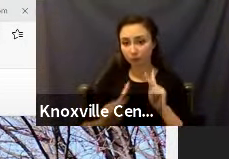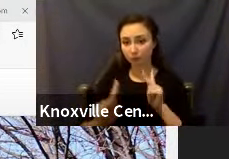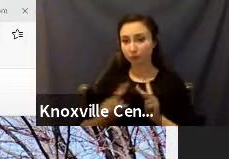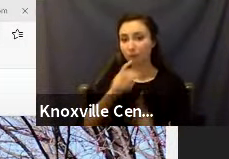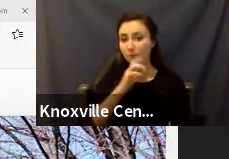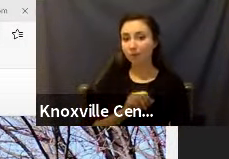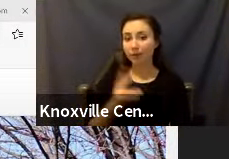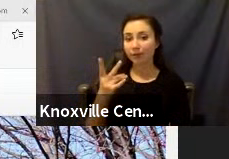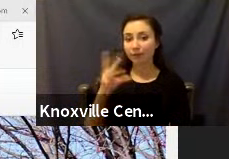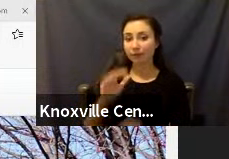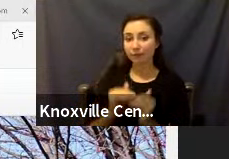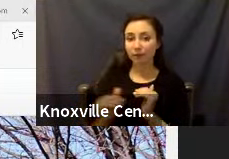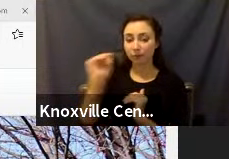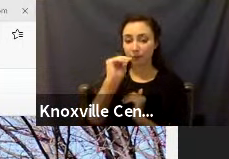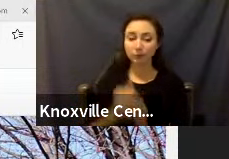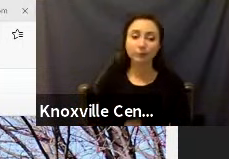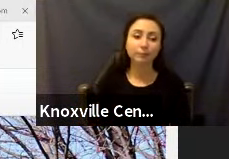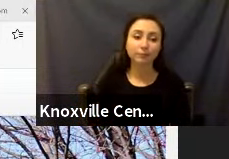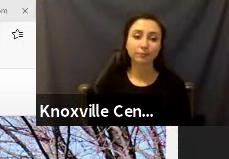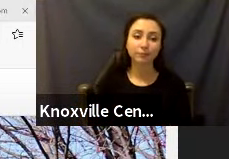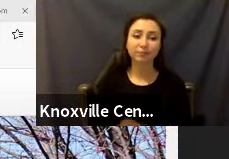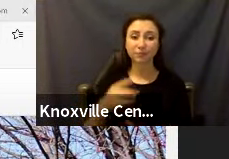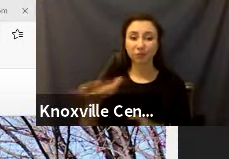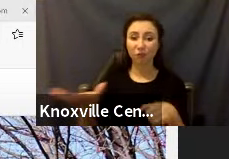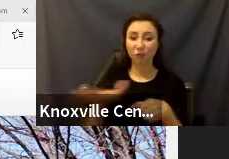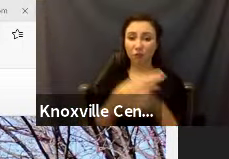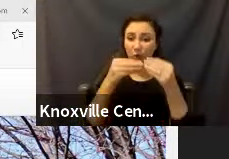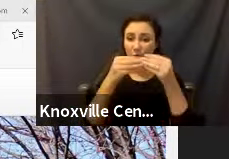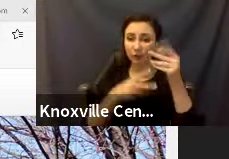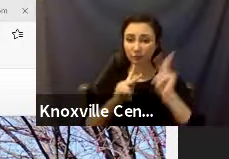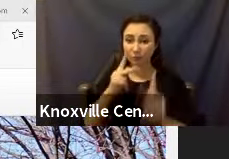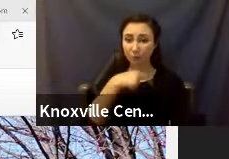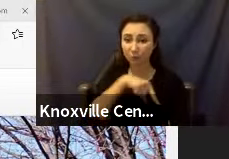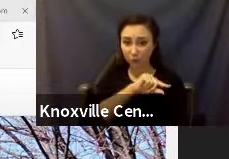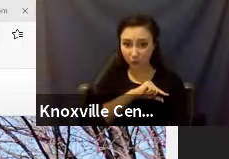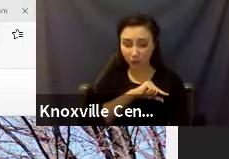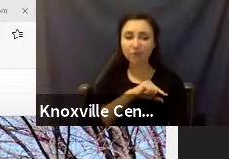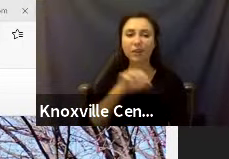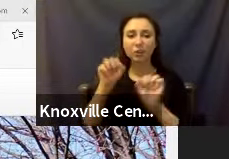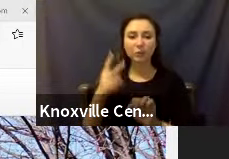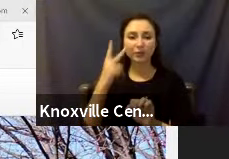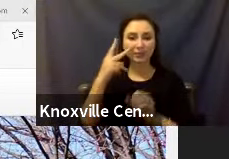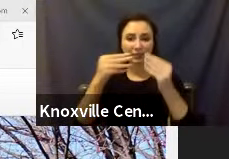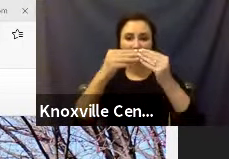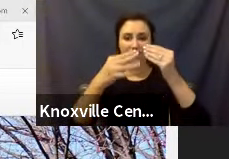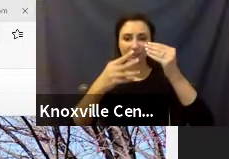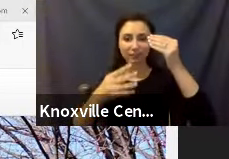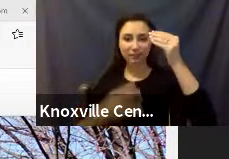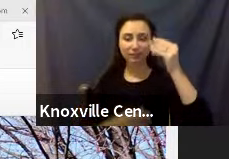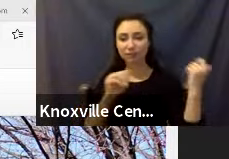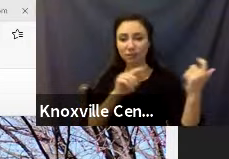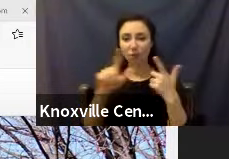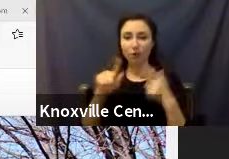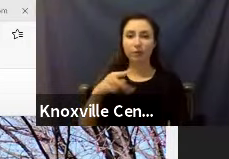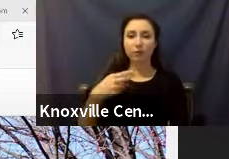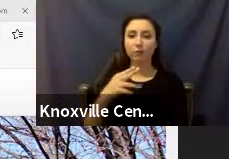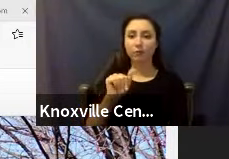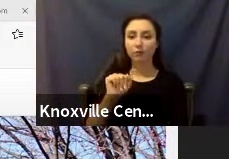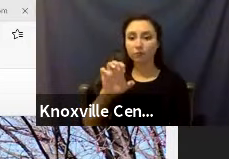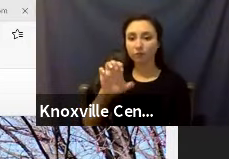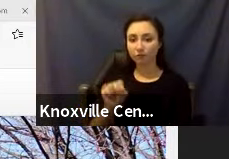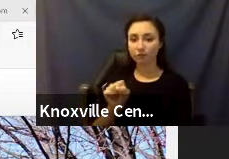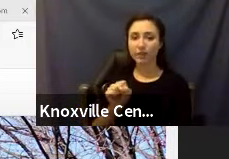of who qualifies, you can scroll down to our vaccine information page to see a list of all of the phases as outlined by the state.